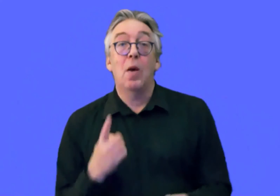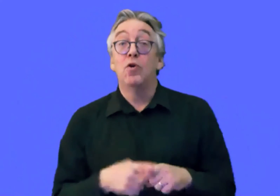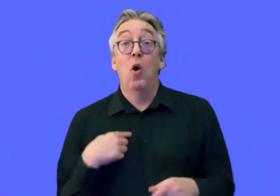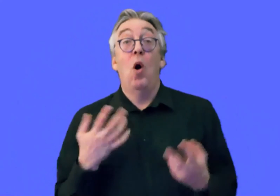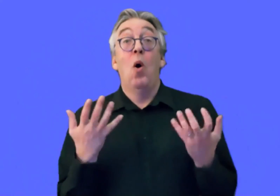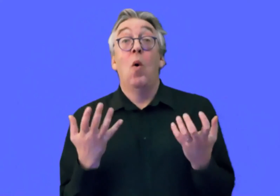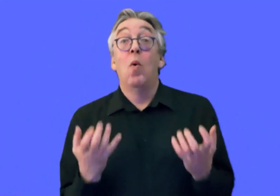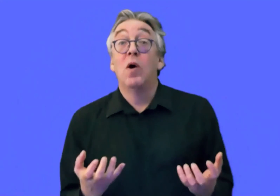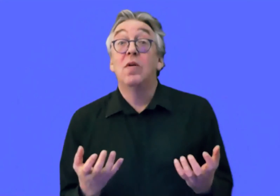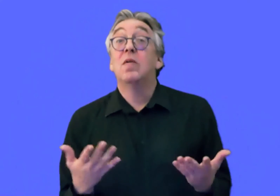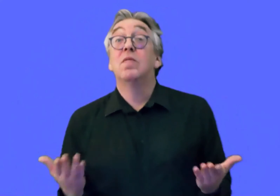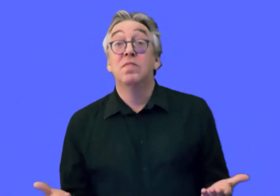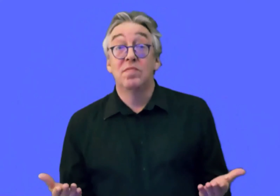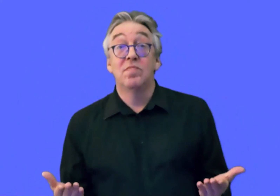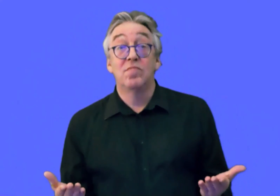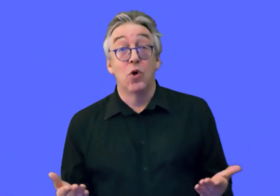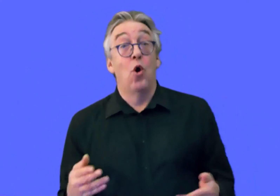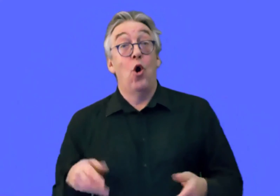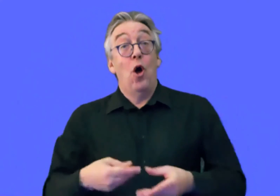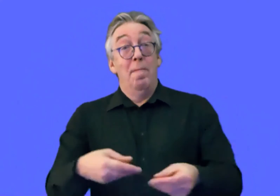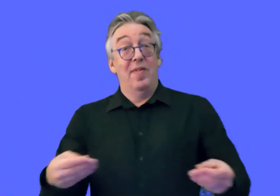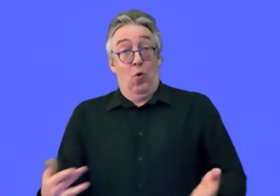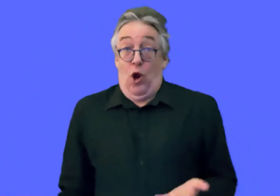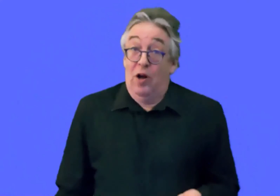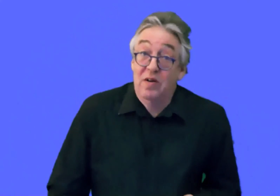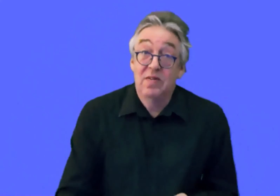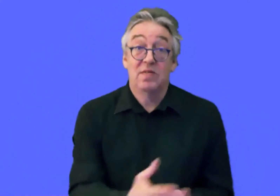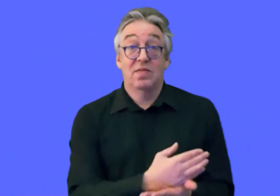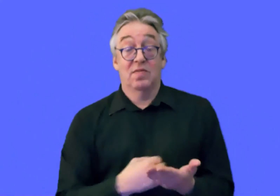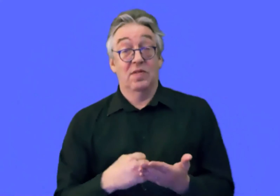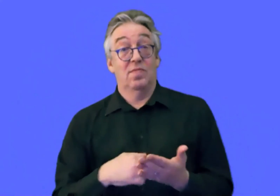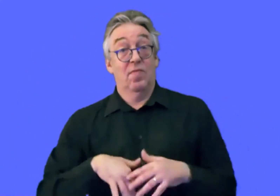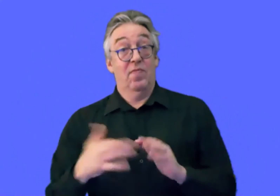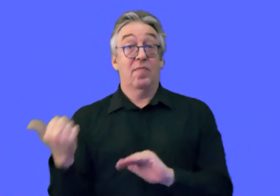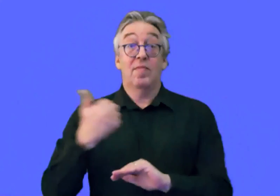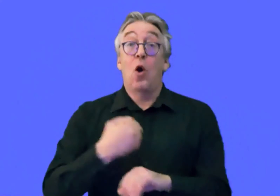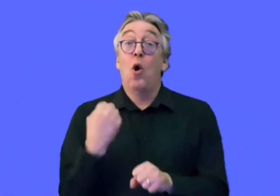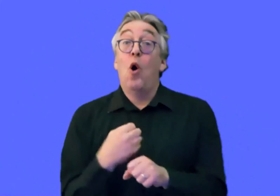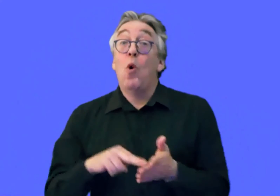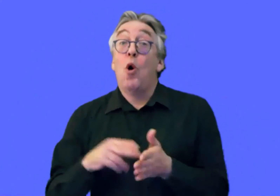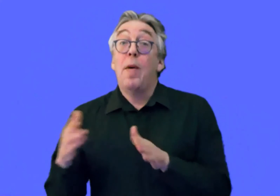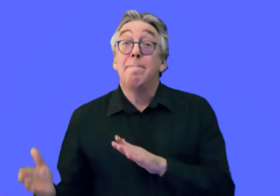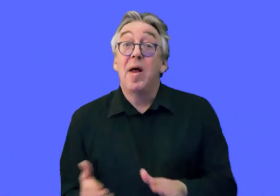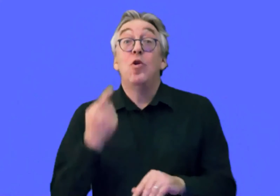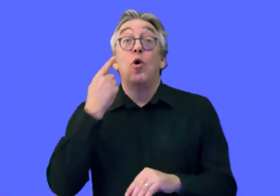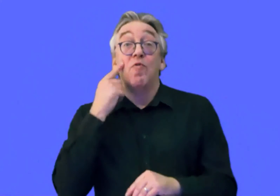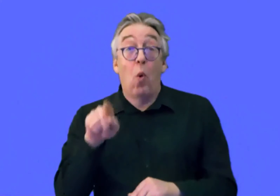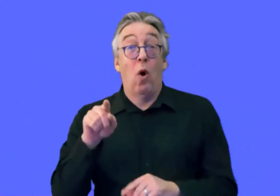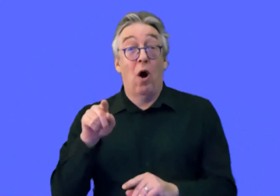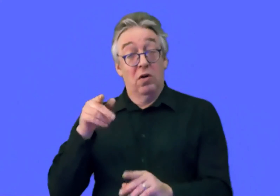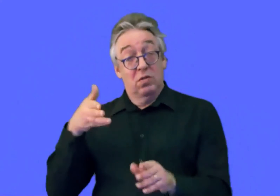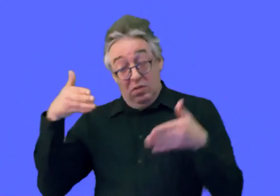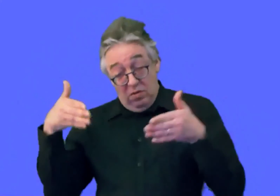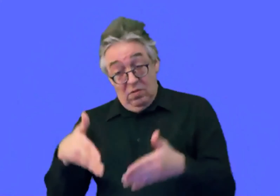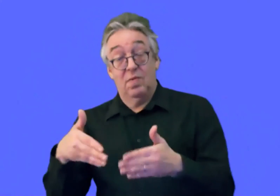this is one area that we are keen on. Then develop work plans for disability statistics as a country, so that we are able to move